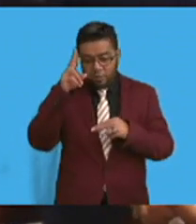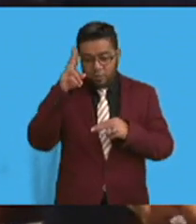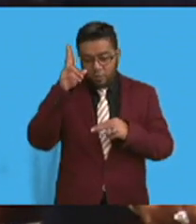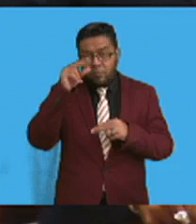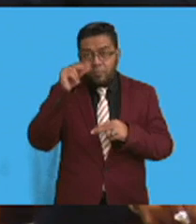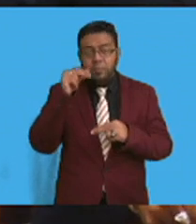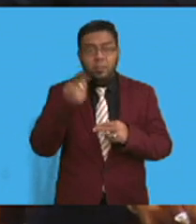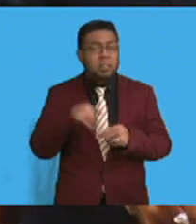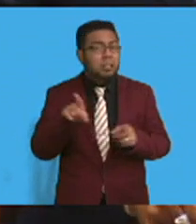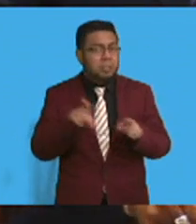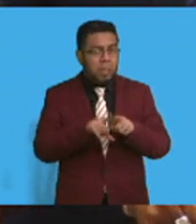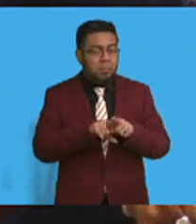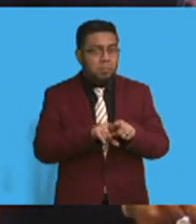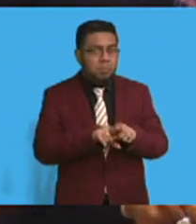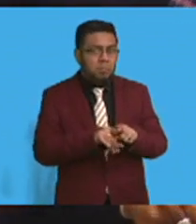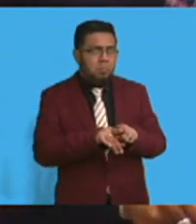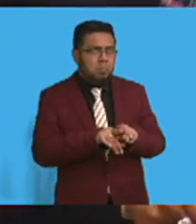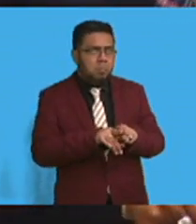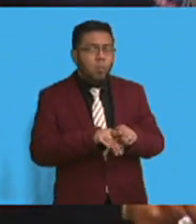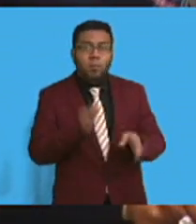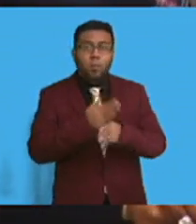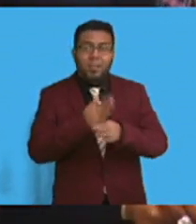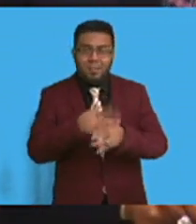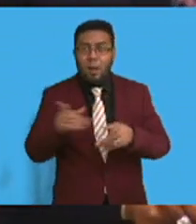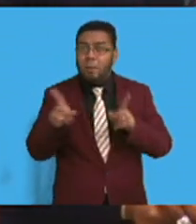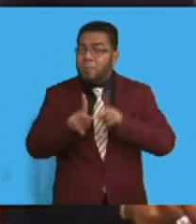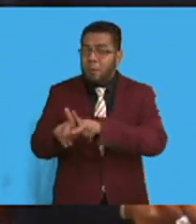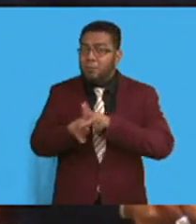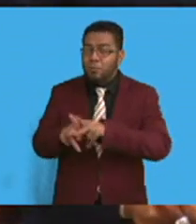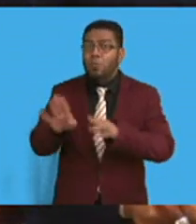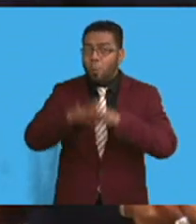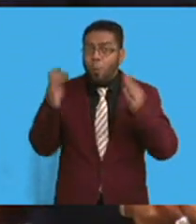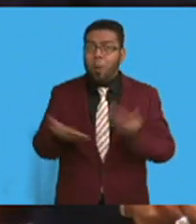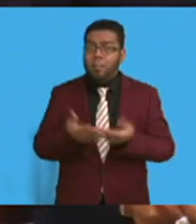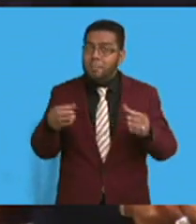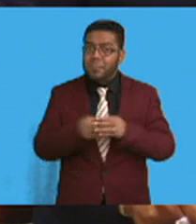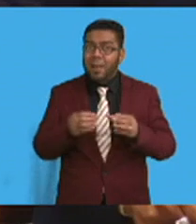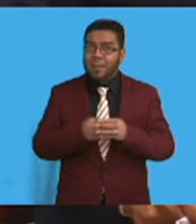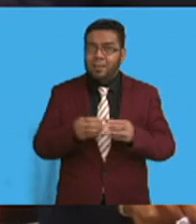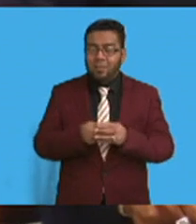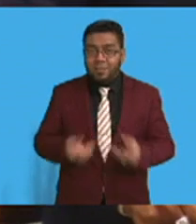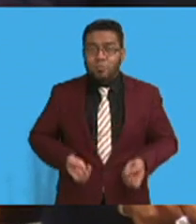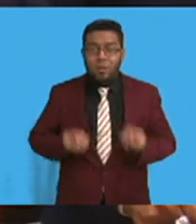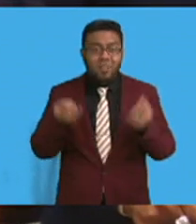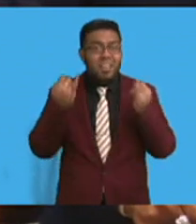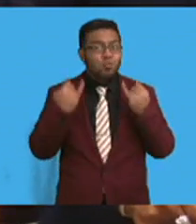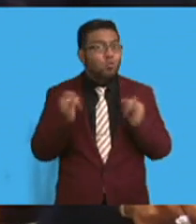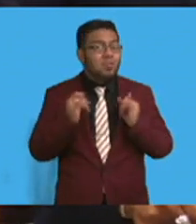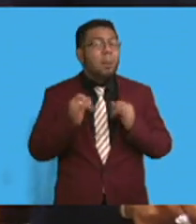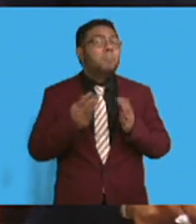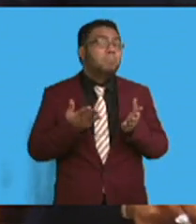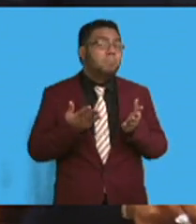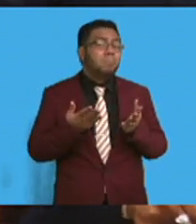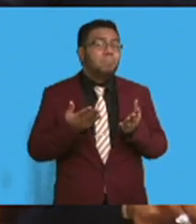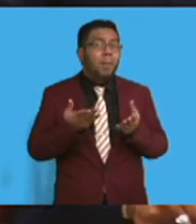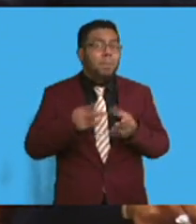products are enormously complex. We have already begun working closely with the World Bank, who is currently modelling a parametric insurance program in Fiji. That